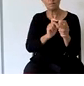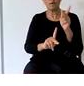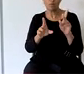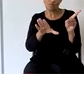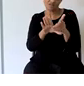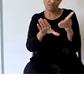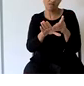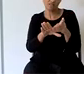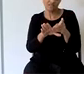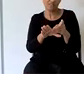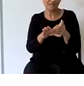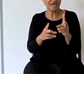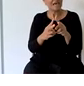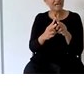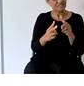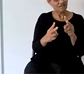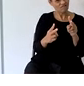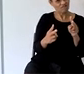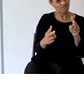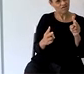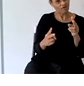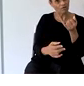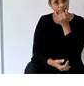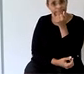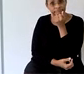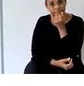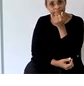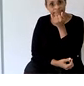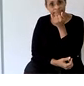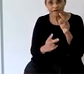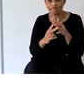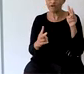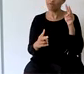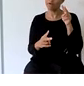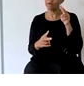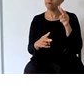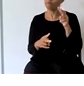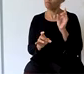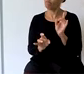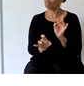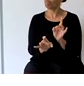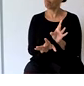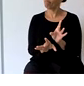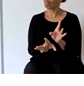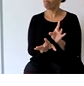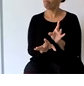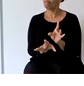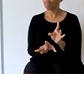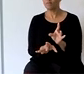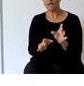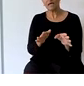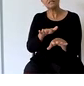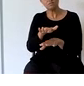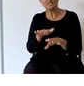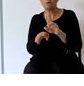disabilities is very, very wrong, and it's very, very harmful. And it's basically